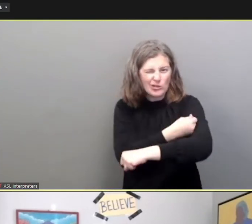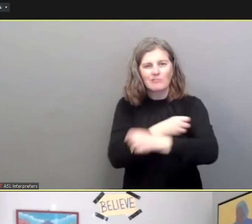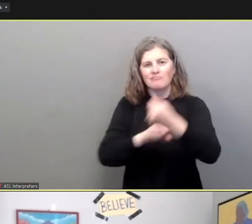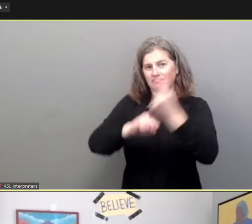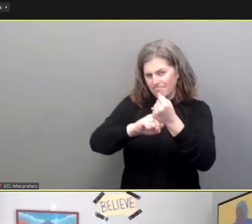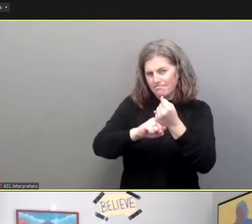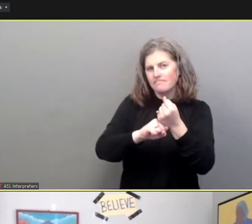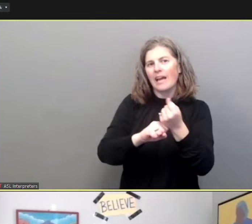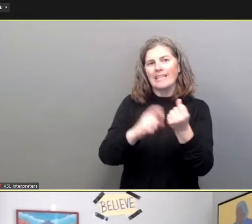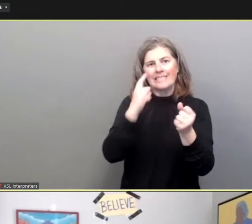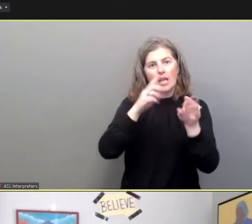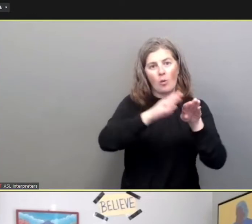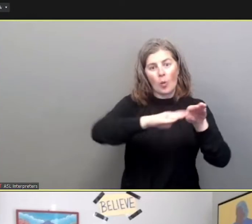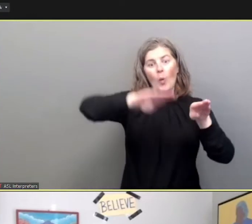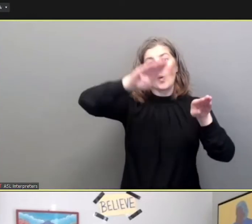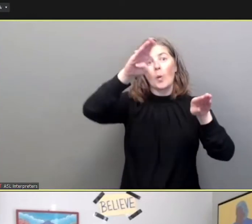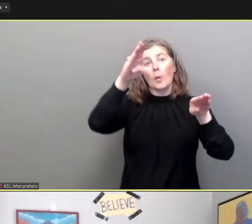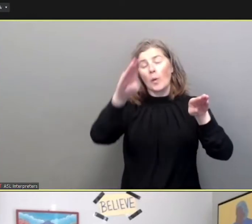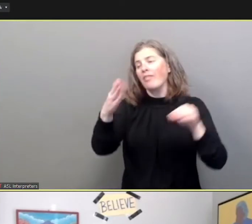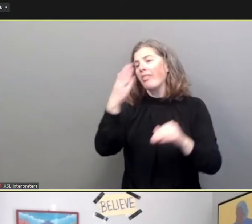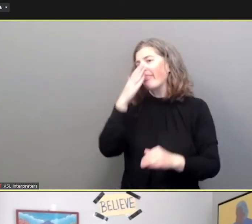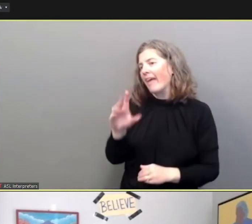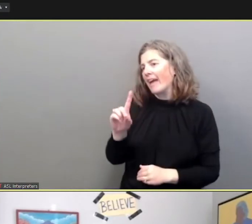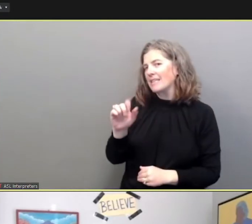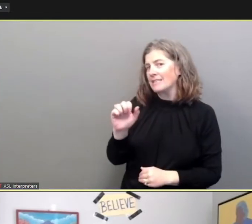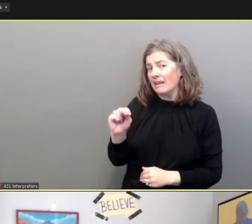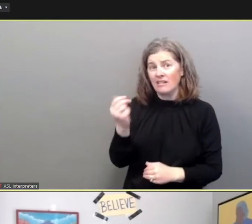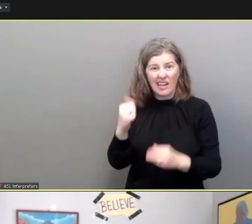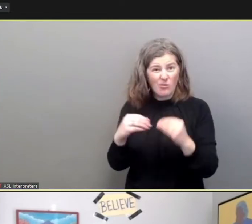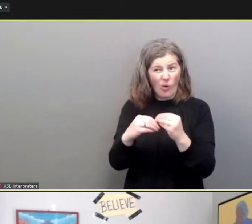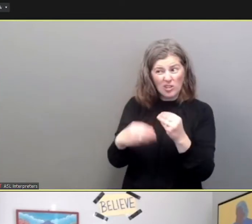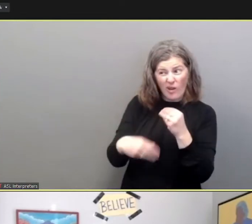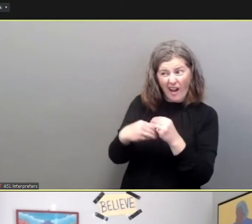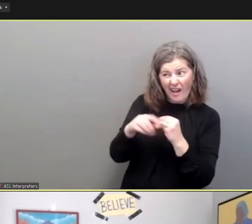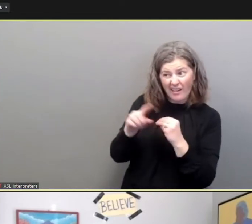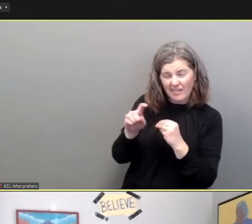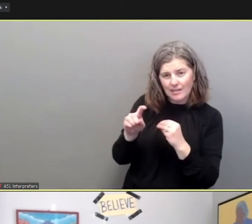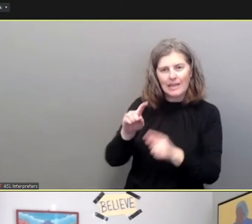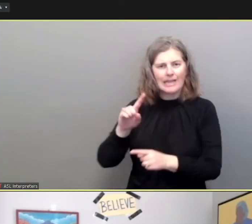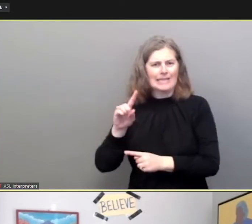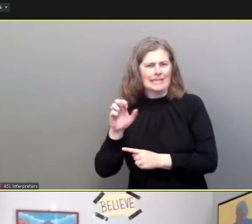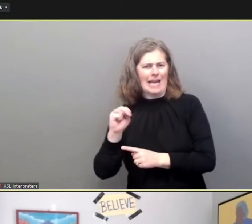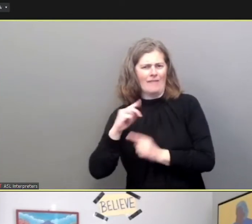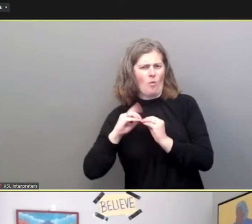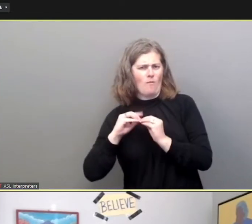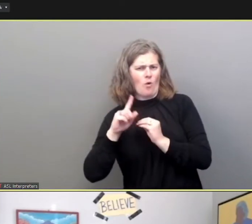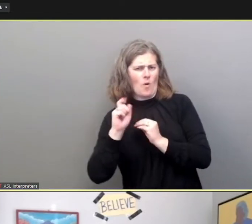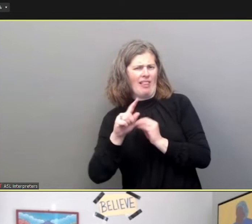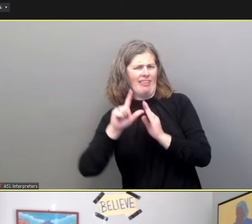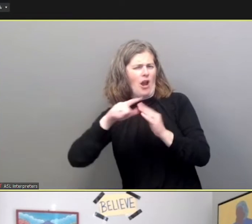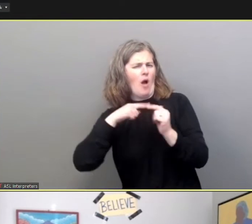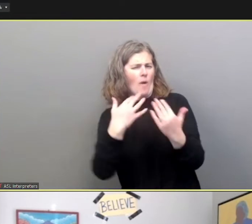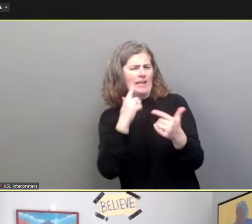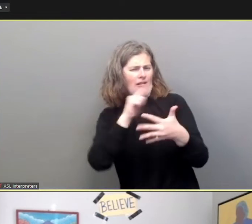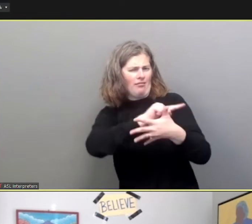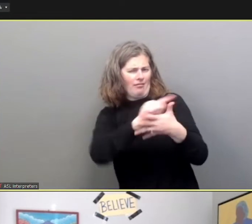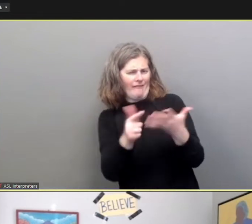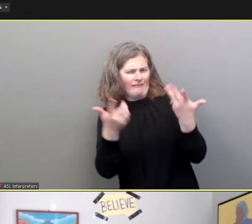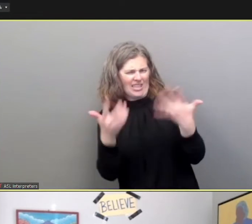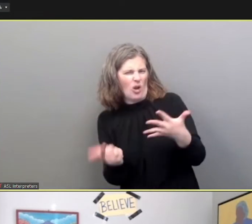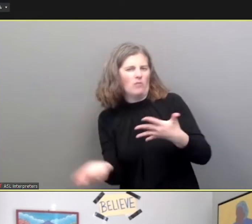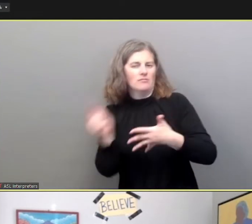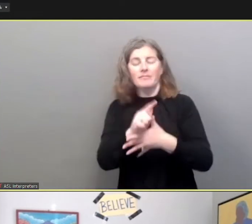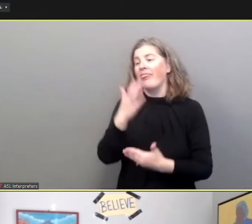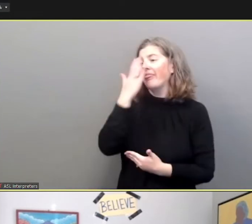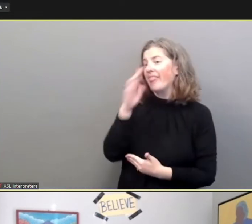the case counts. Thanks, Dan. Anything else to add? Yeah, I may have another question later, but I'll wait till everyone has a chance to. Okay,